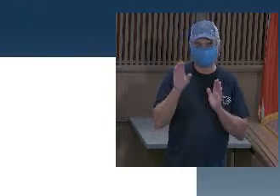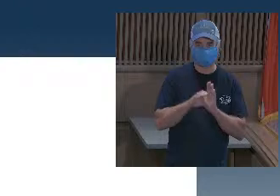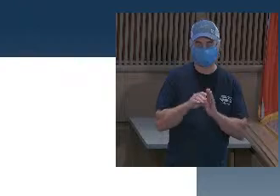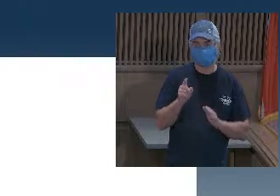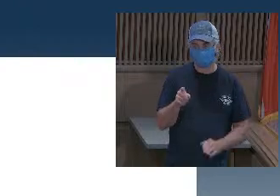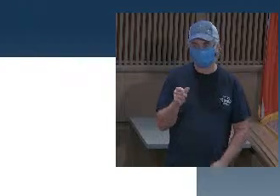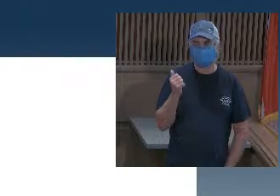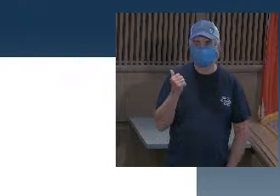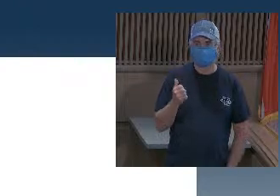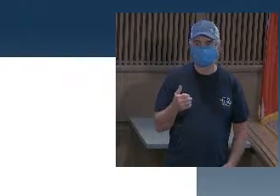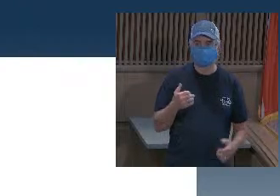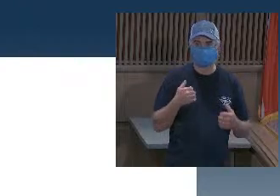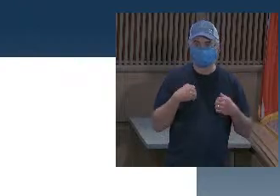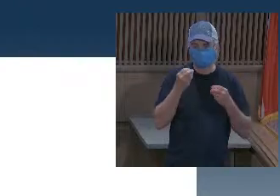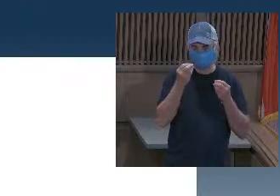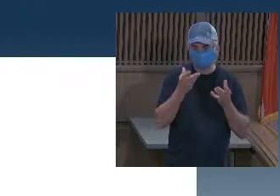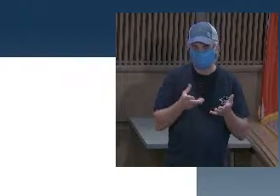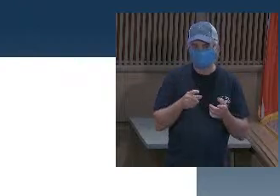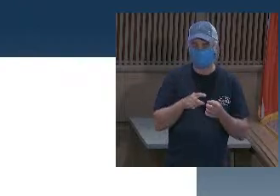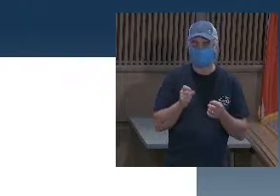data from,